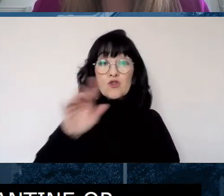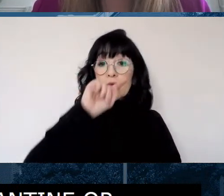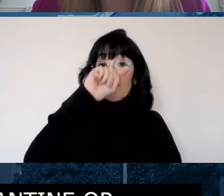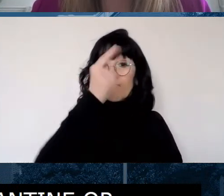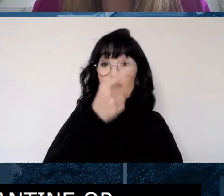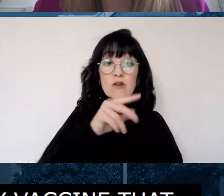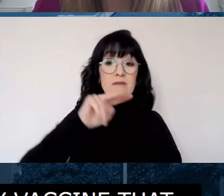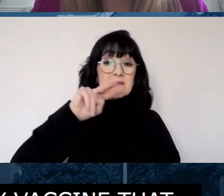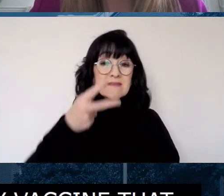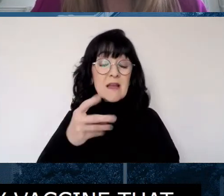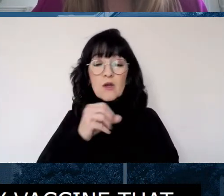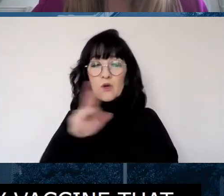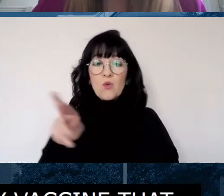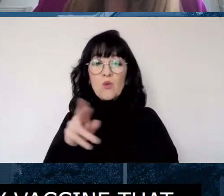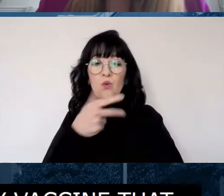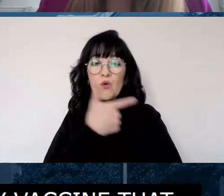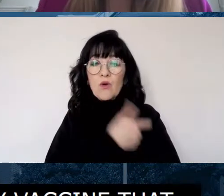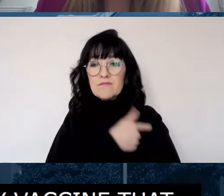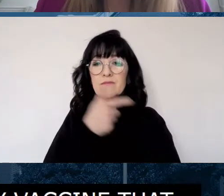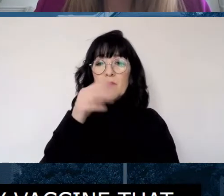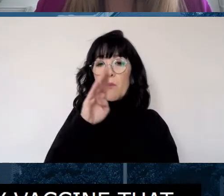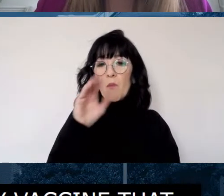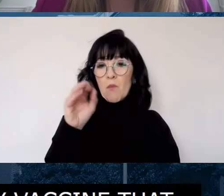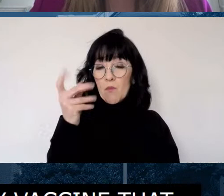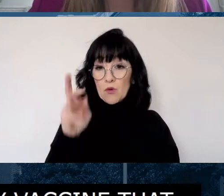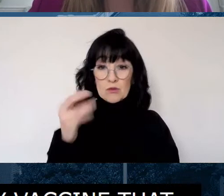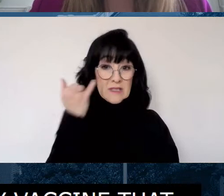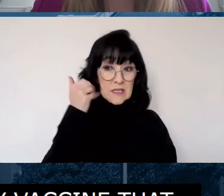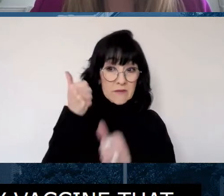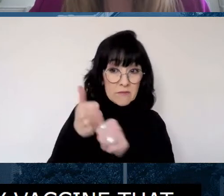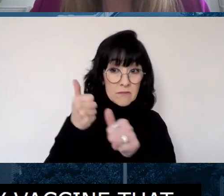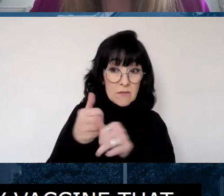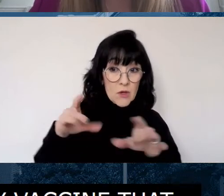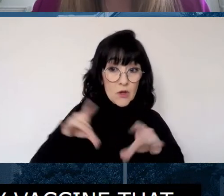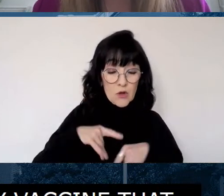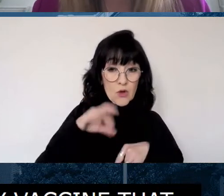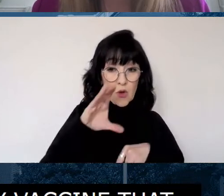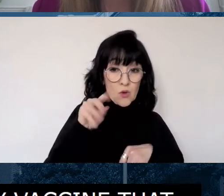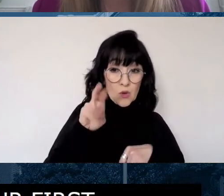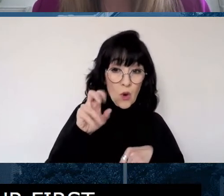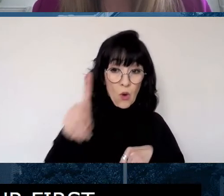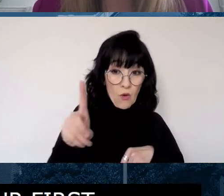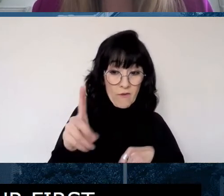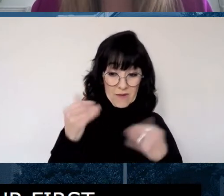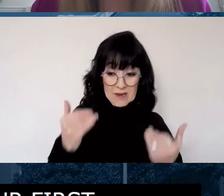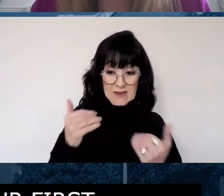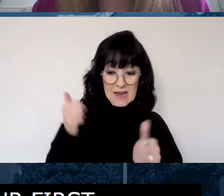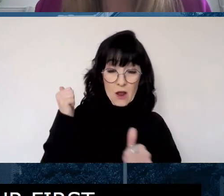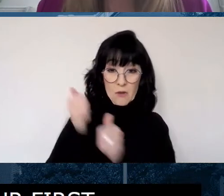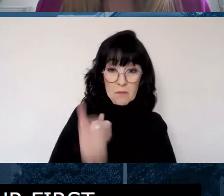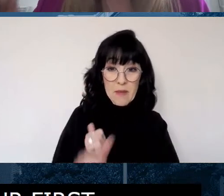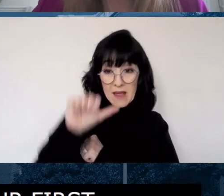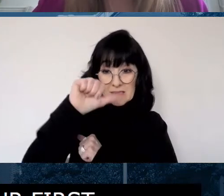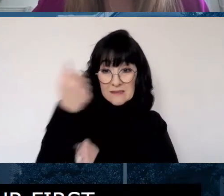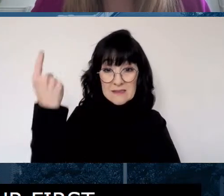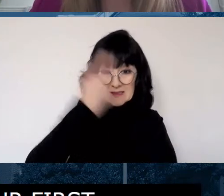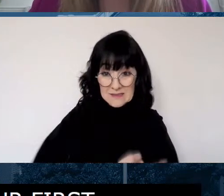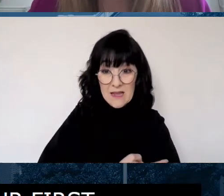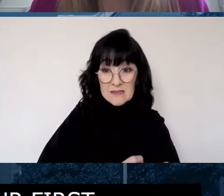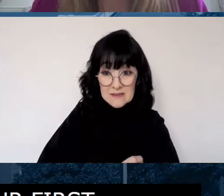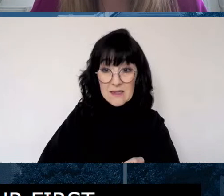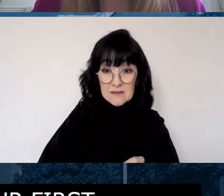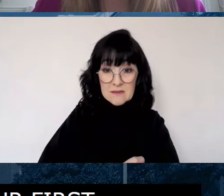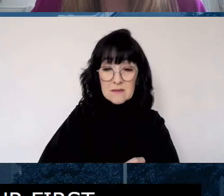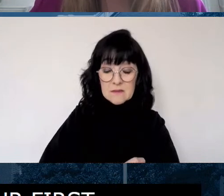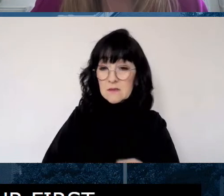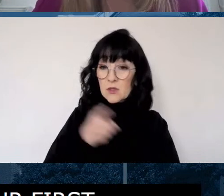or your booster dose. So if you got COVID and it's been 10 days since you got COVID and you don't have